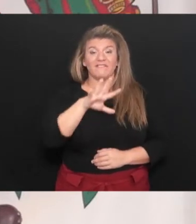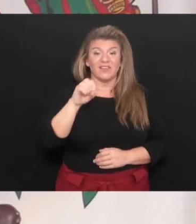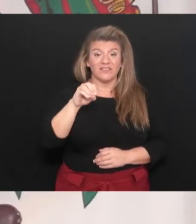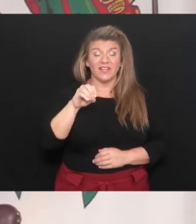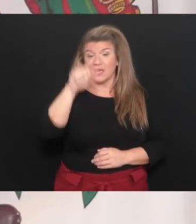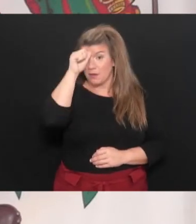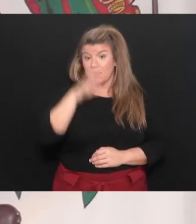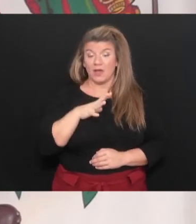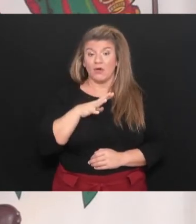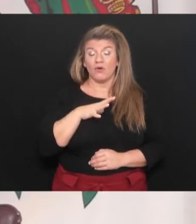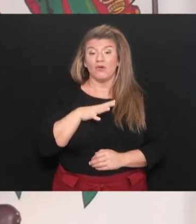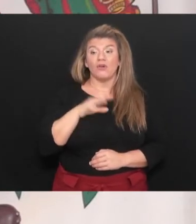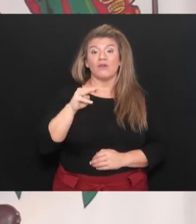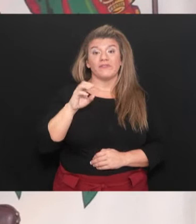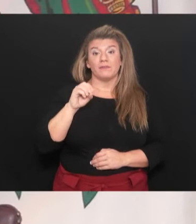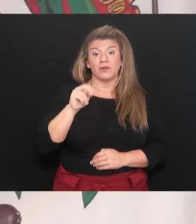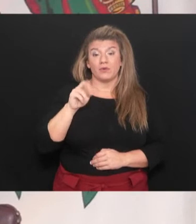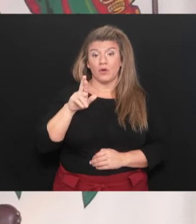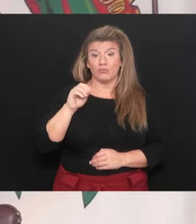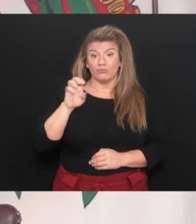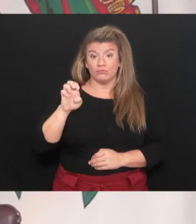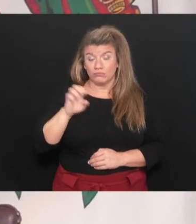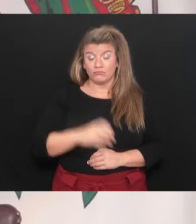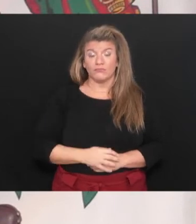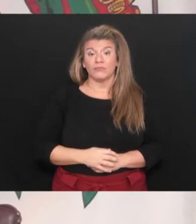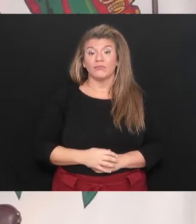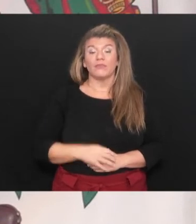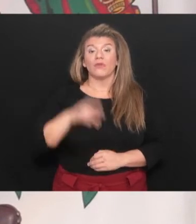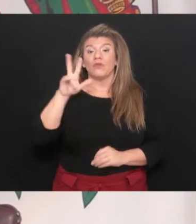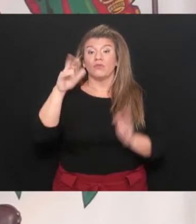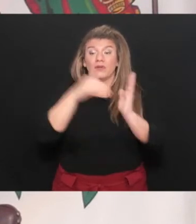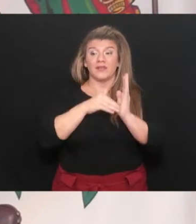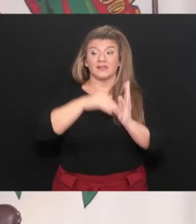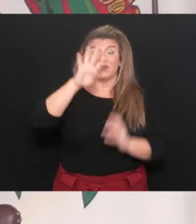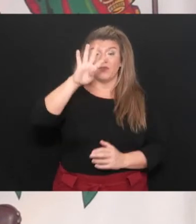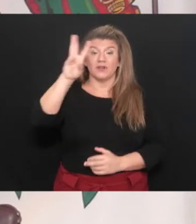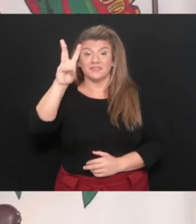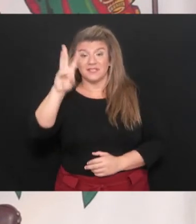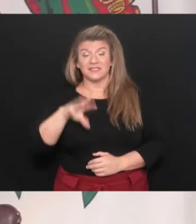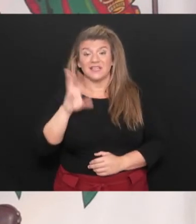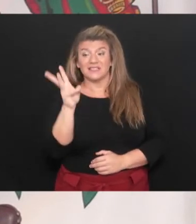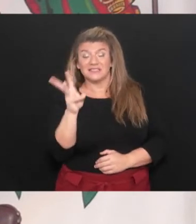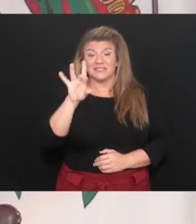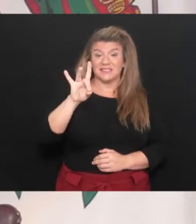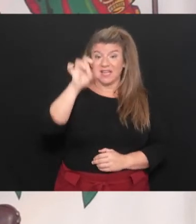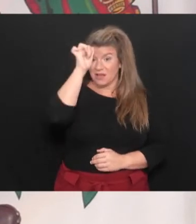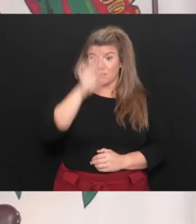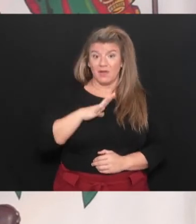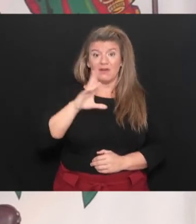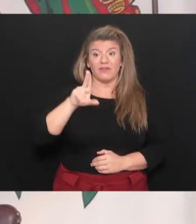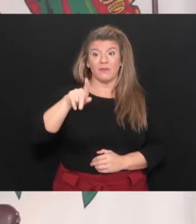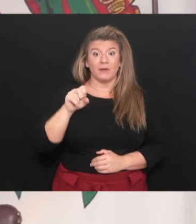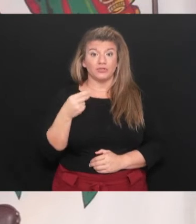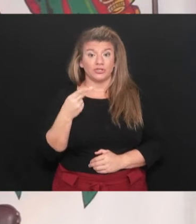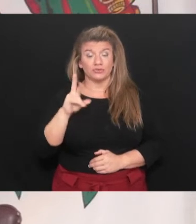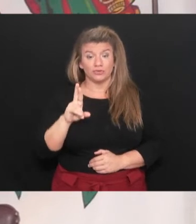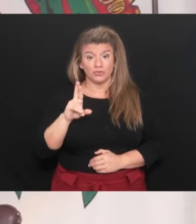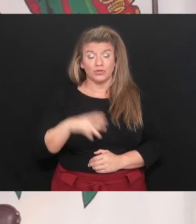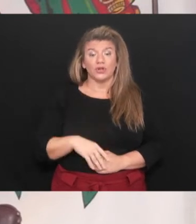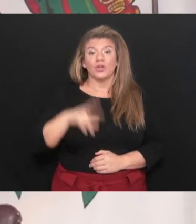50-year-old male from Monroe County. The 3,046th death, a 68-year-old male from Upshur County.